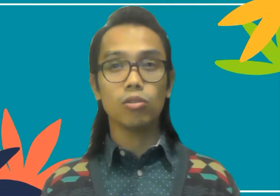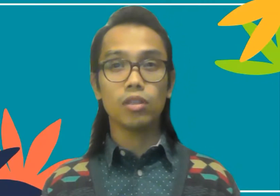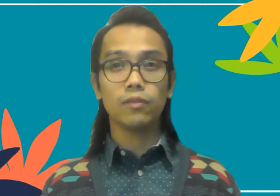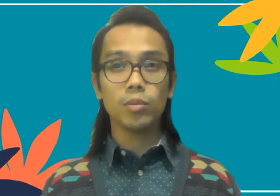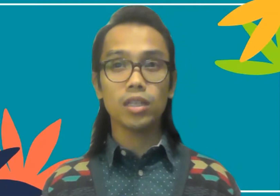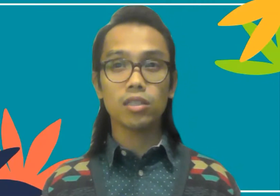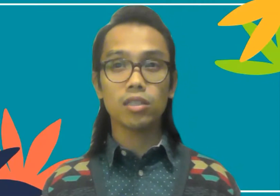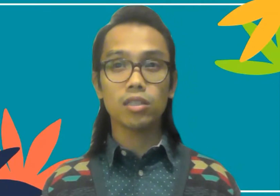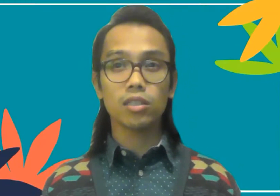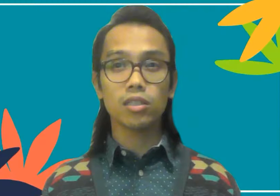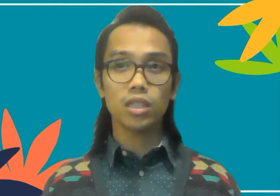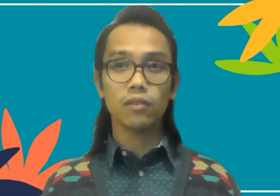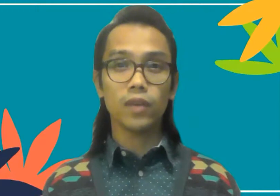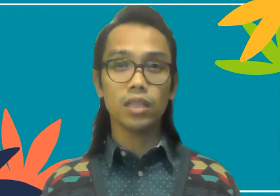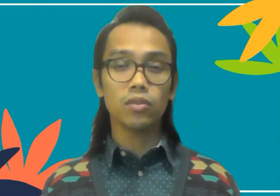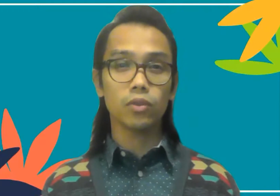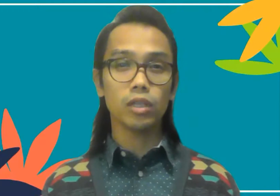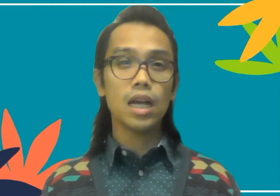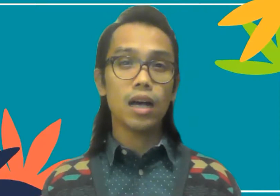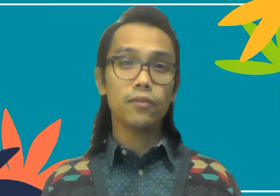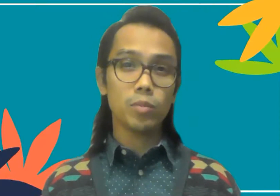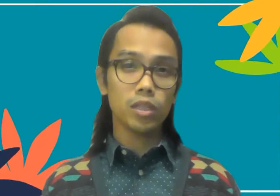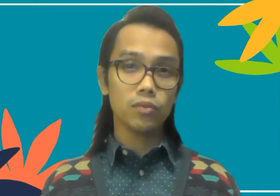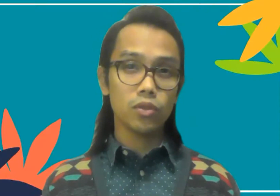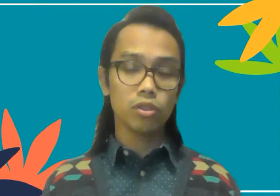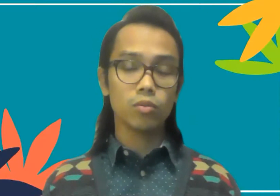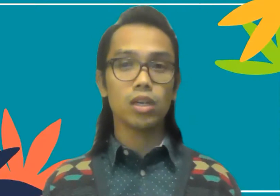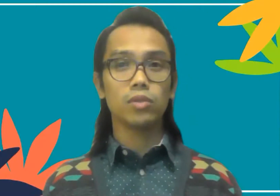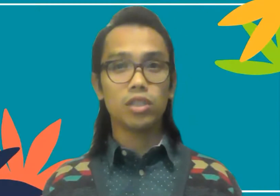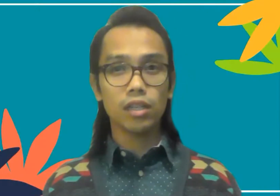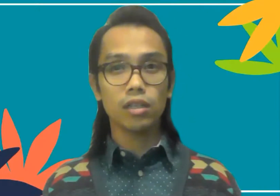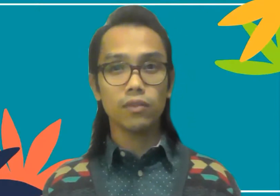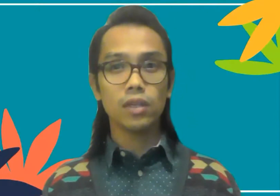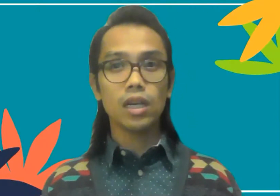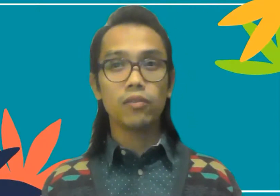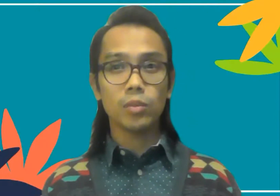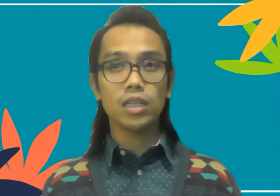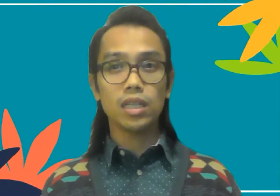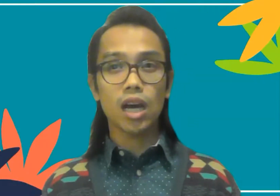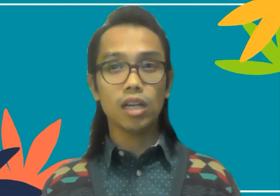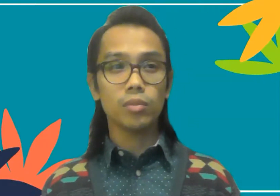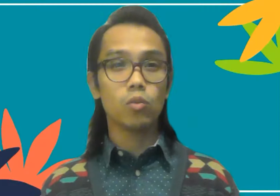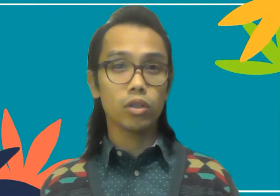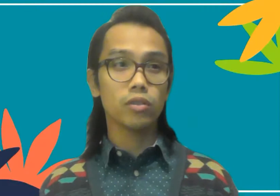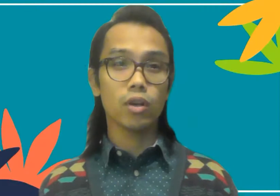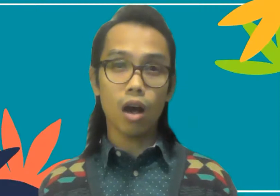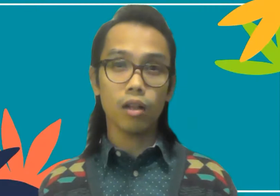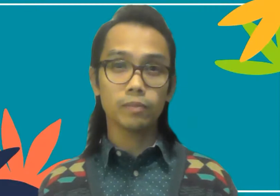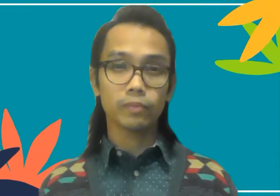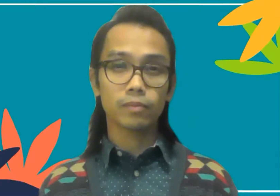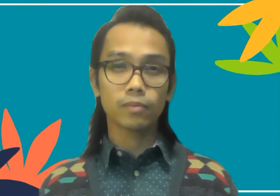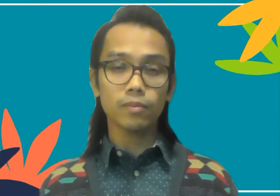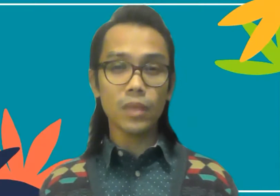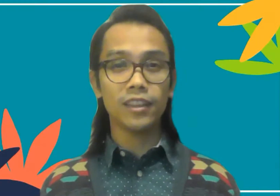And so the Feminist Green New Deal Coalition fights for a feminist future where a regenerative feminist economy works for